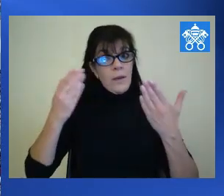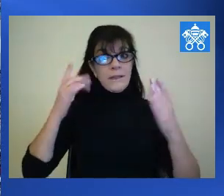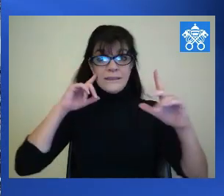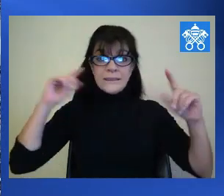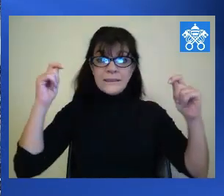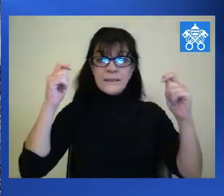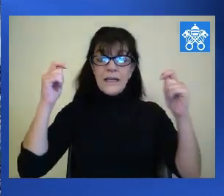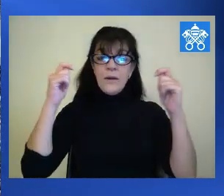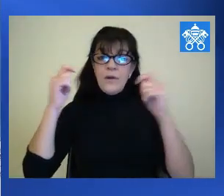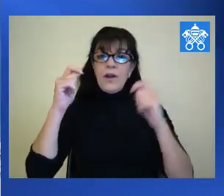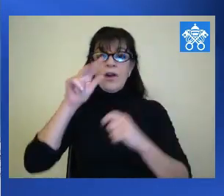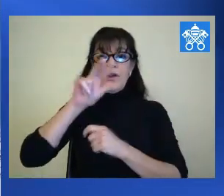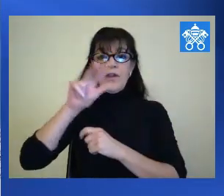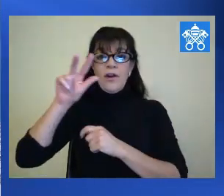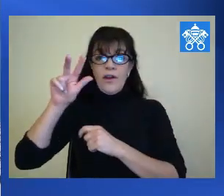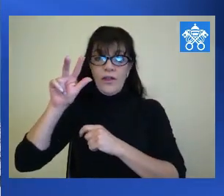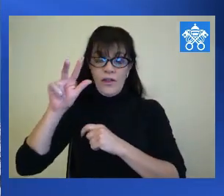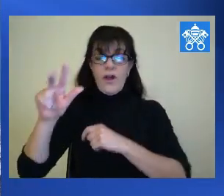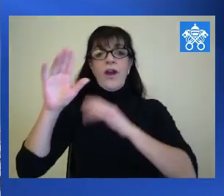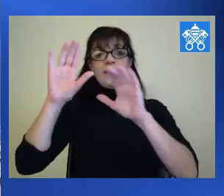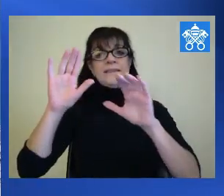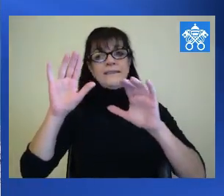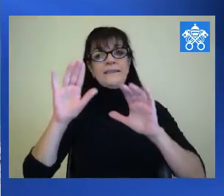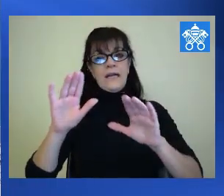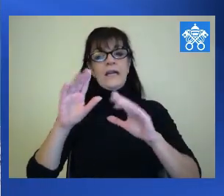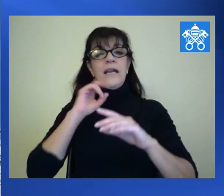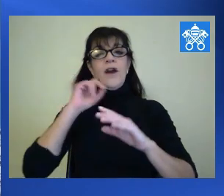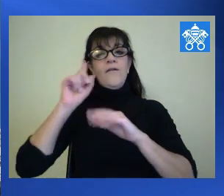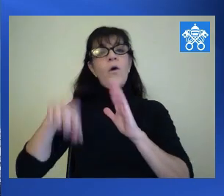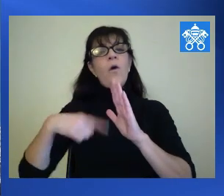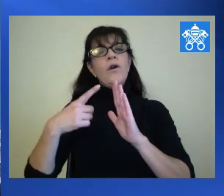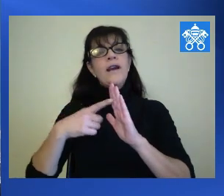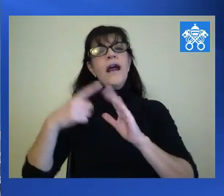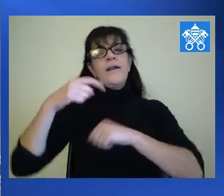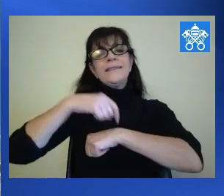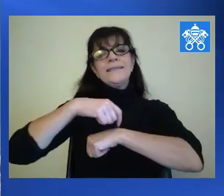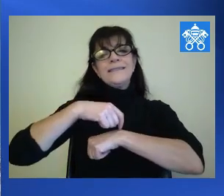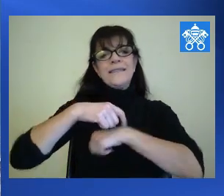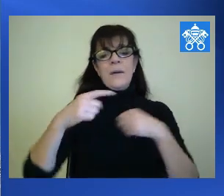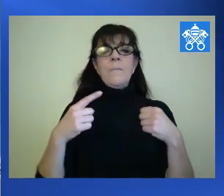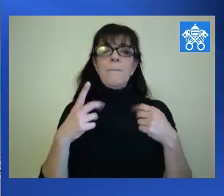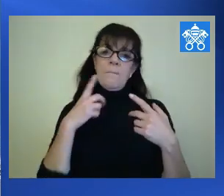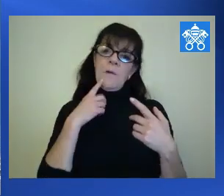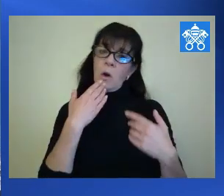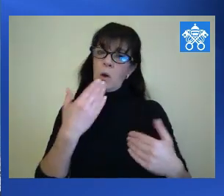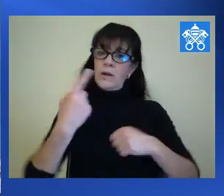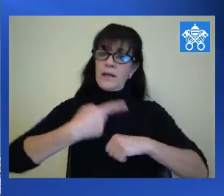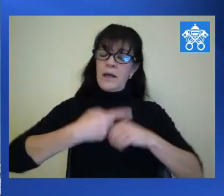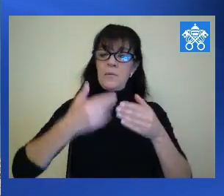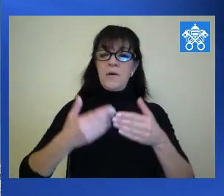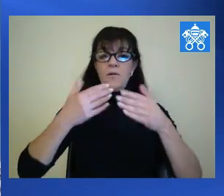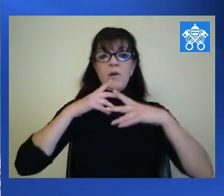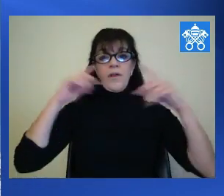recommending that it be celebrated on the 33rd Sunday of Ordinary Time, for he says it's a good day just before